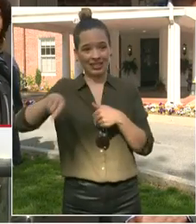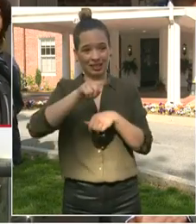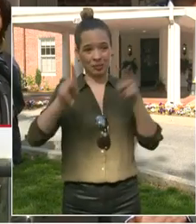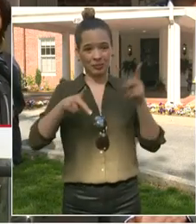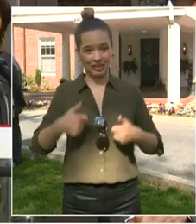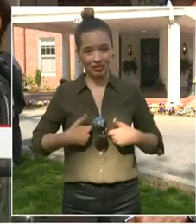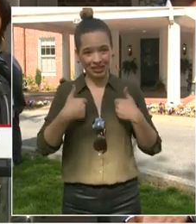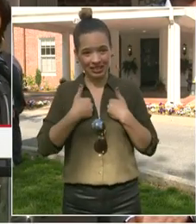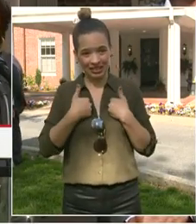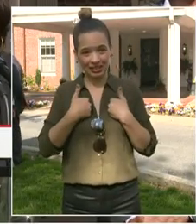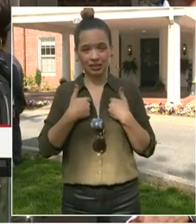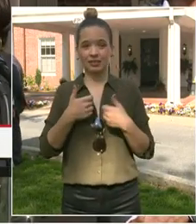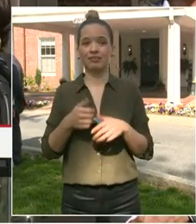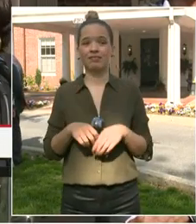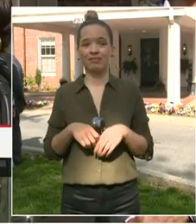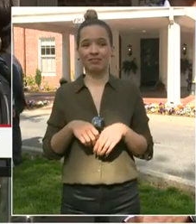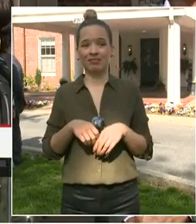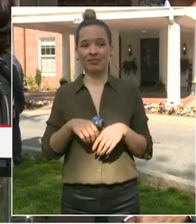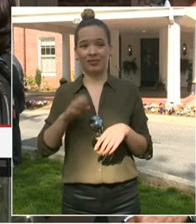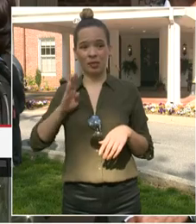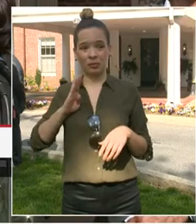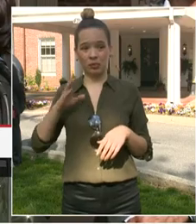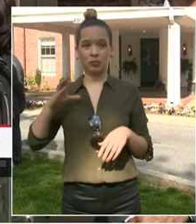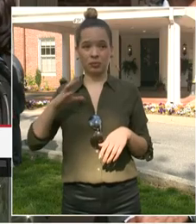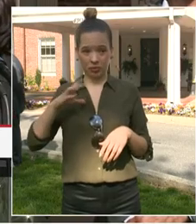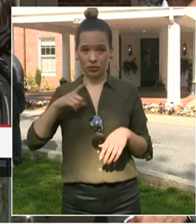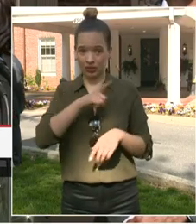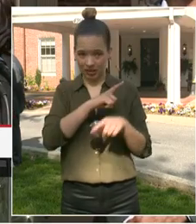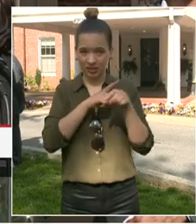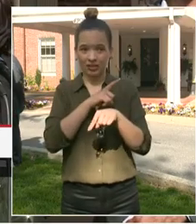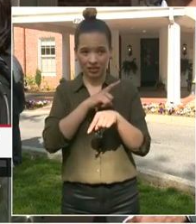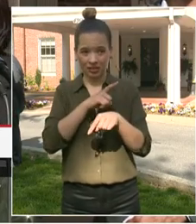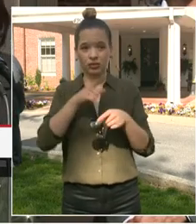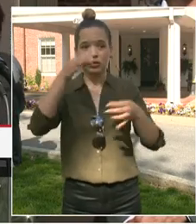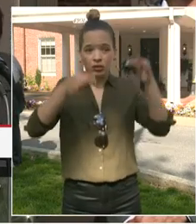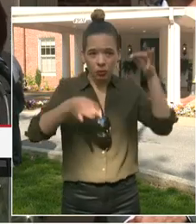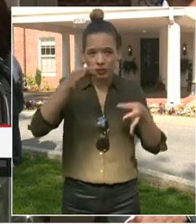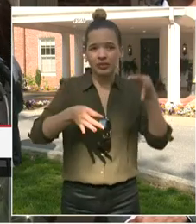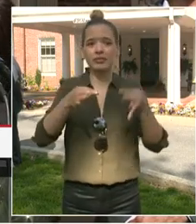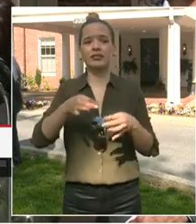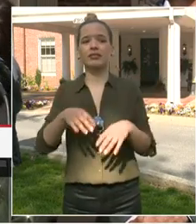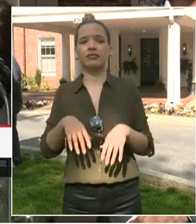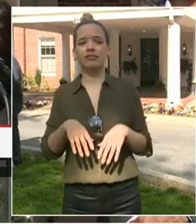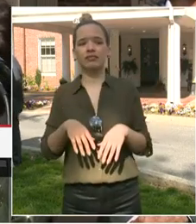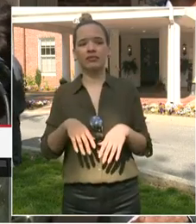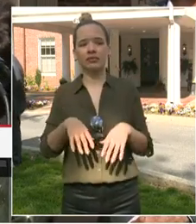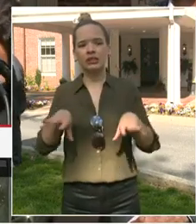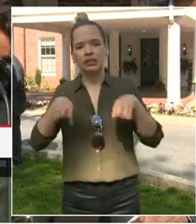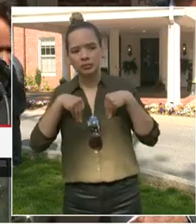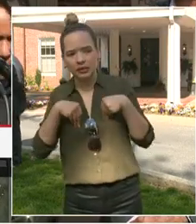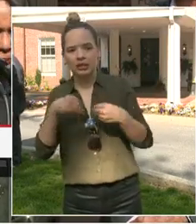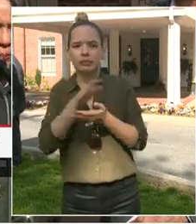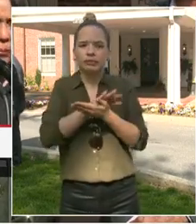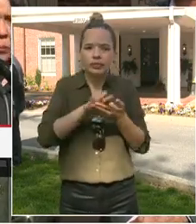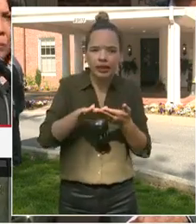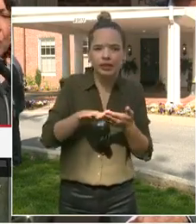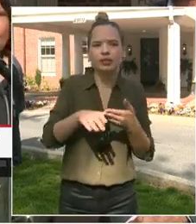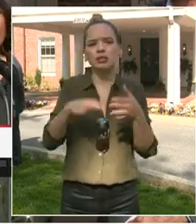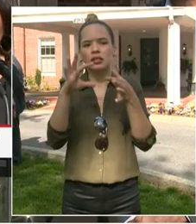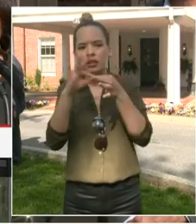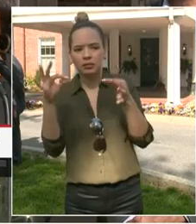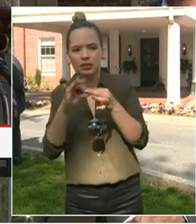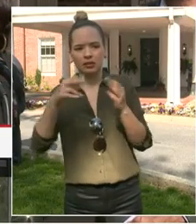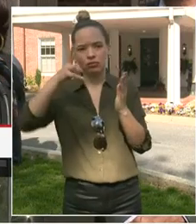board and the courts have taken a very plain language reading of the law that can be clarified by the